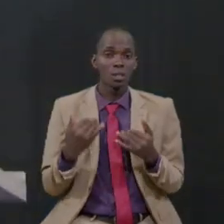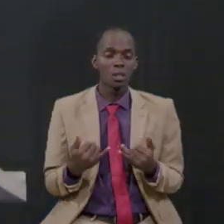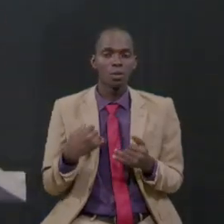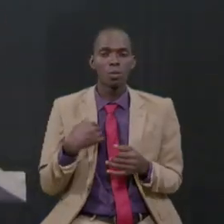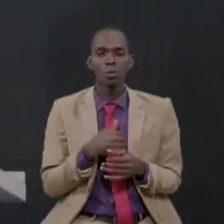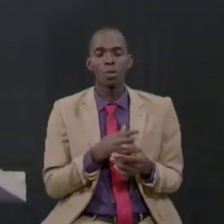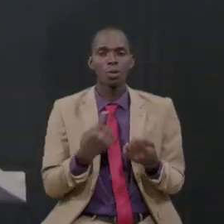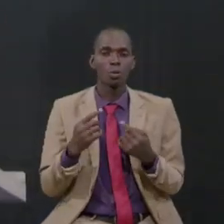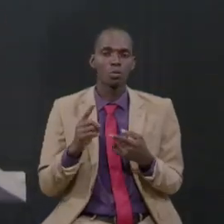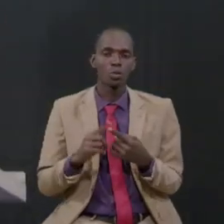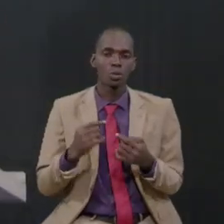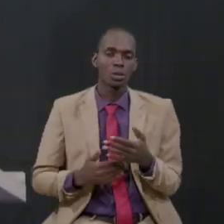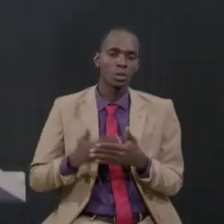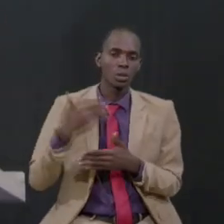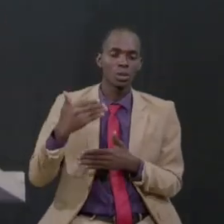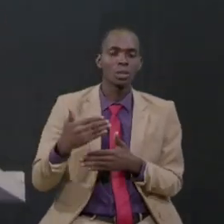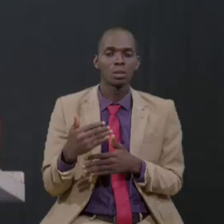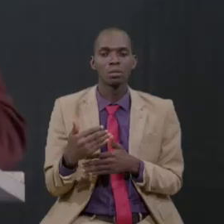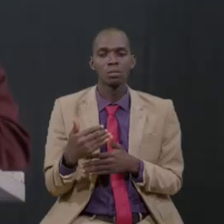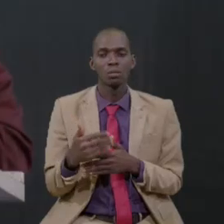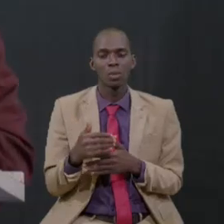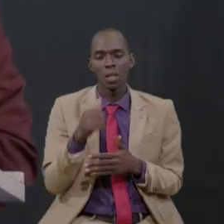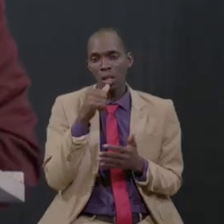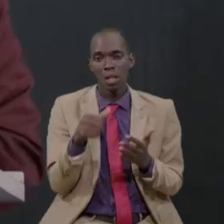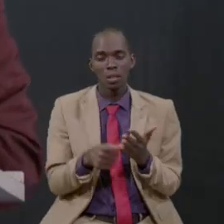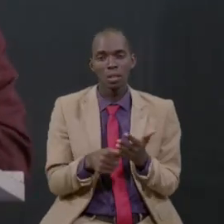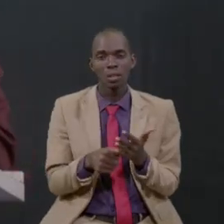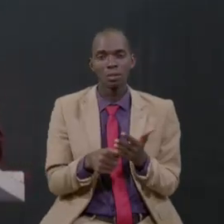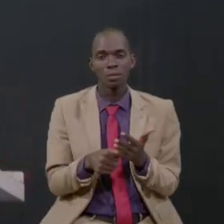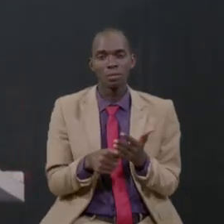letter here. We're looking at